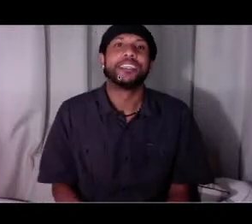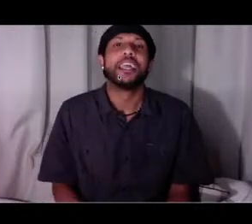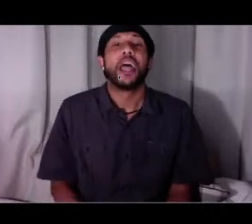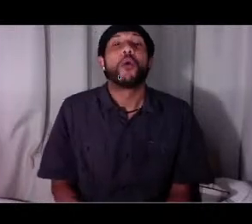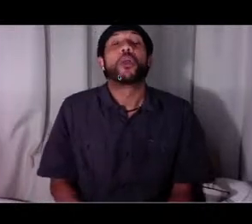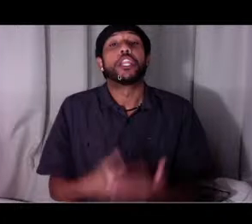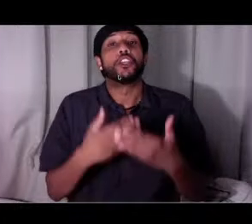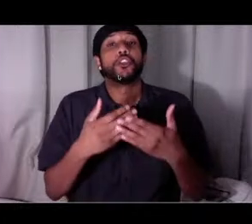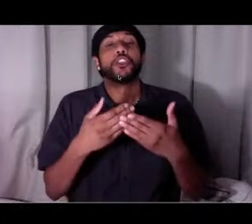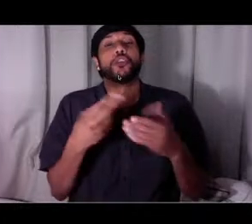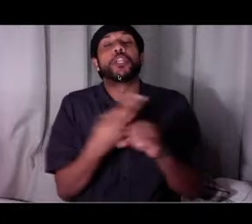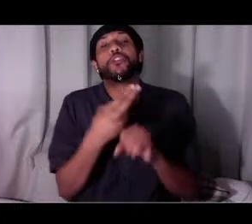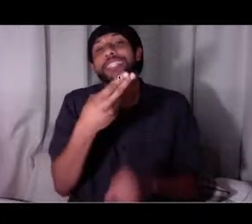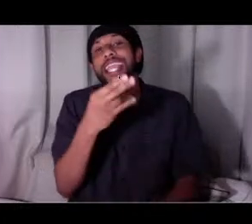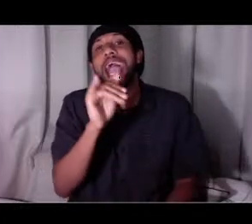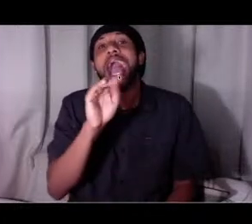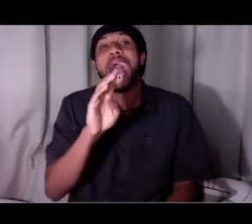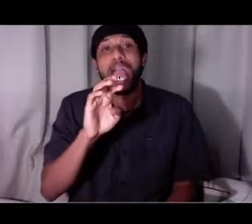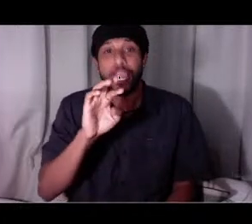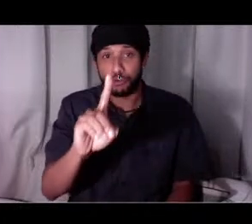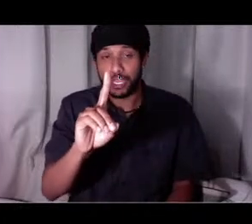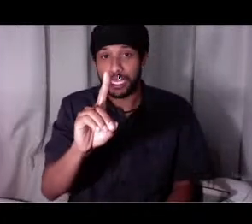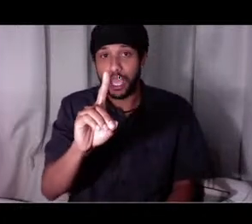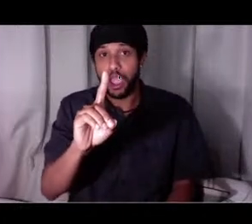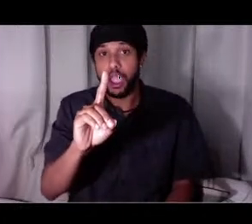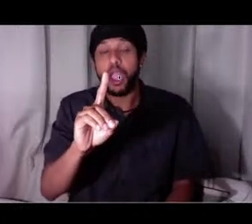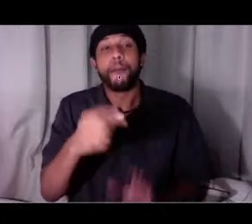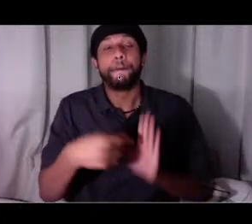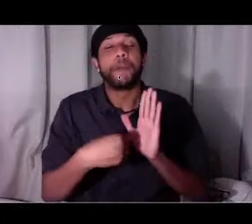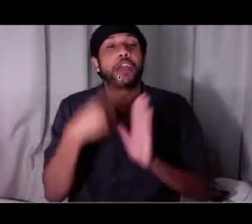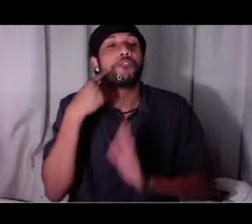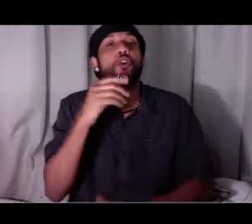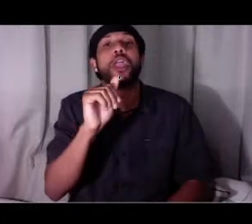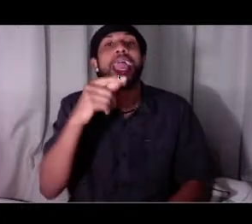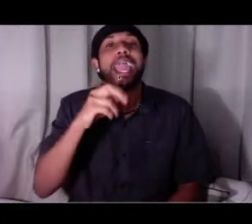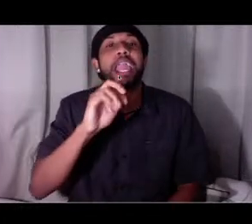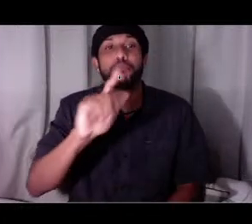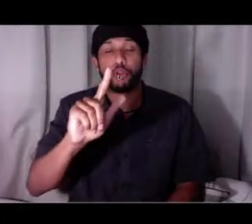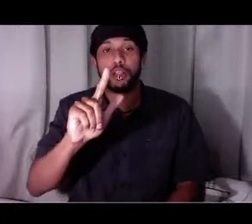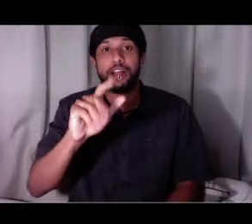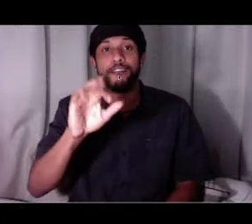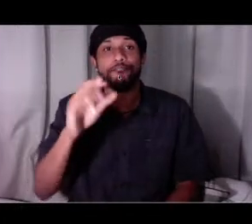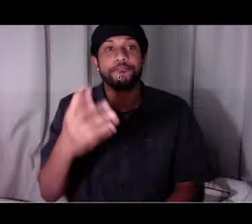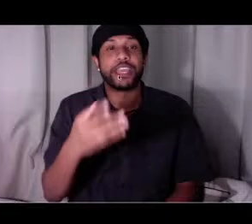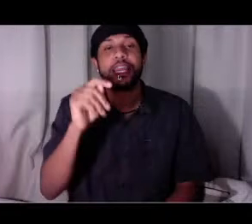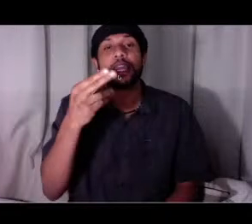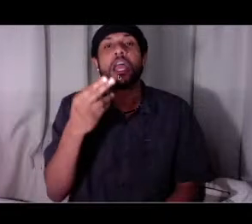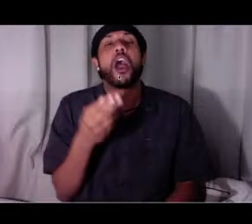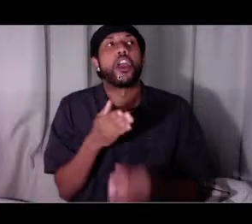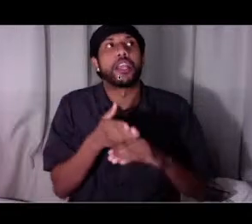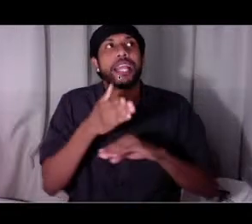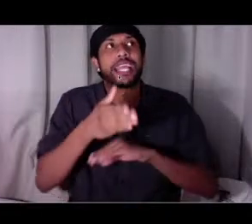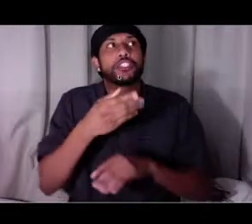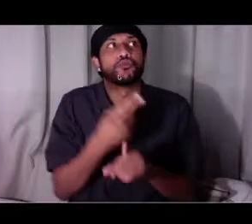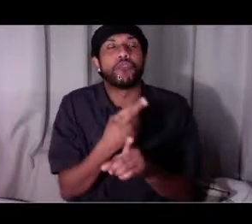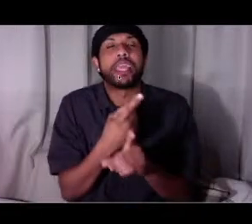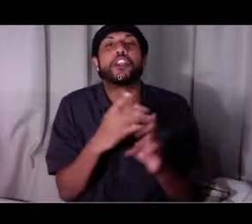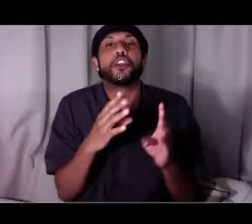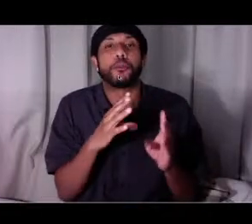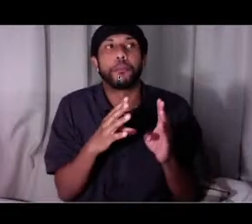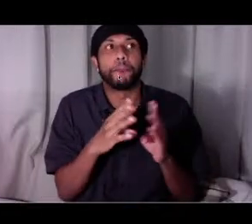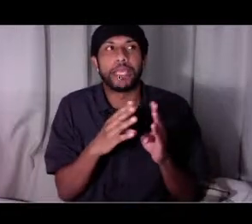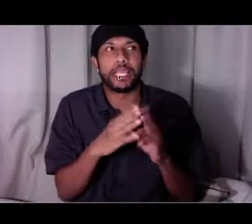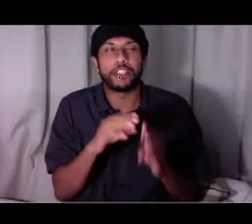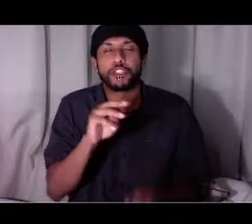April 5th our next regular board meeting is March 18th that's one